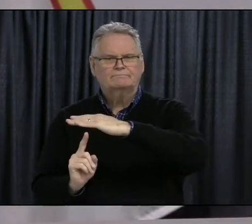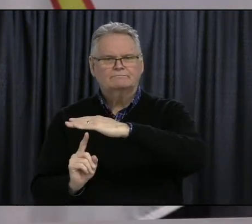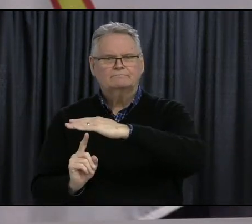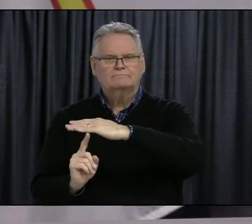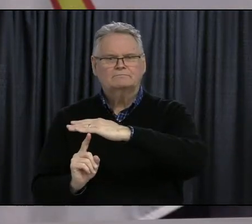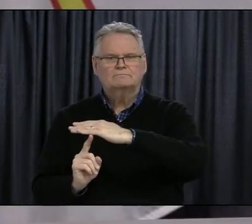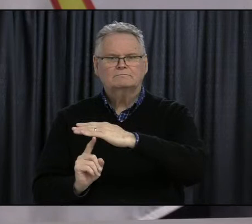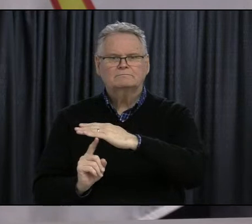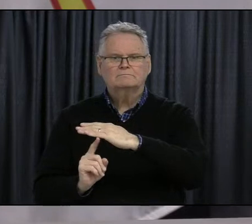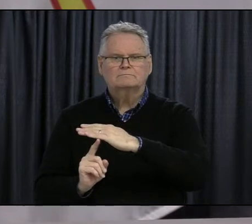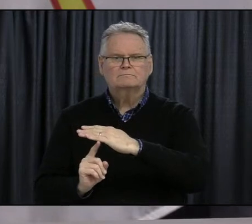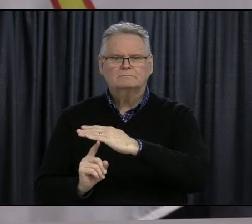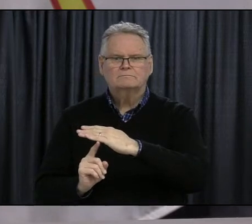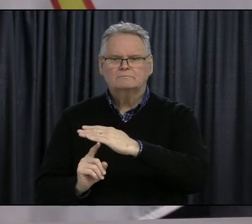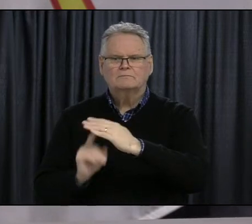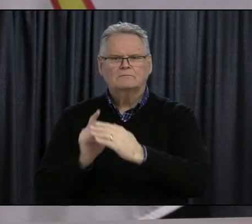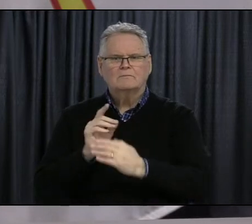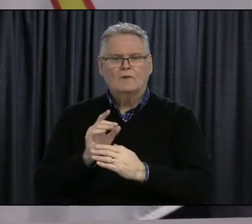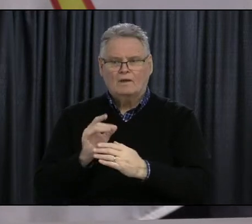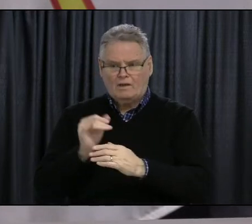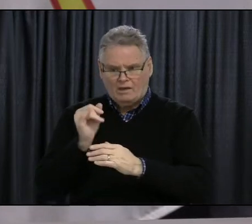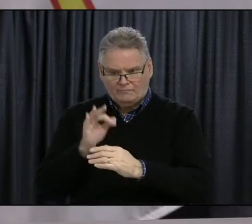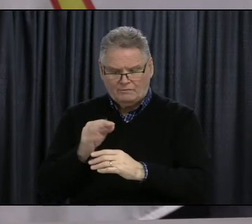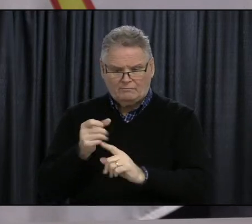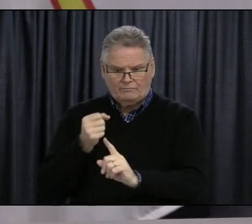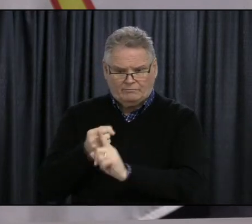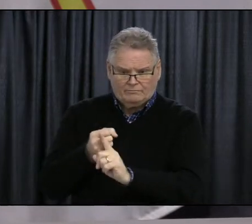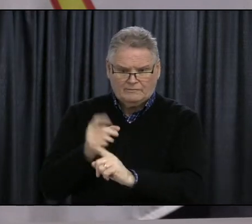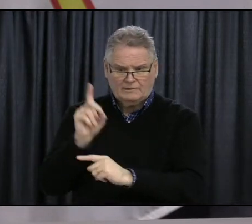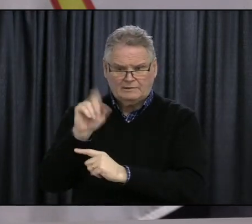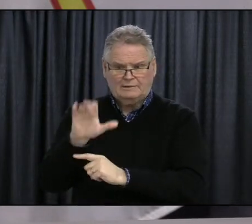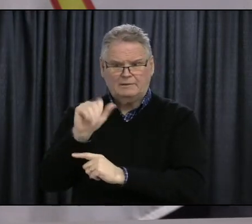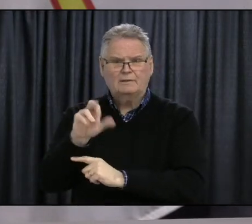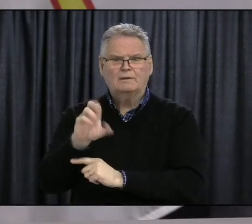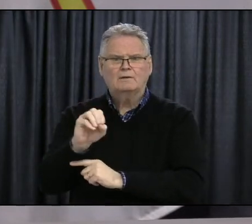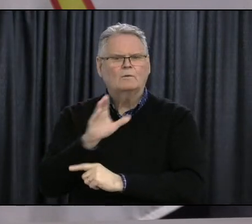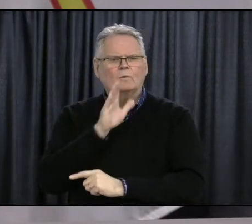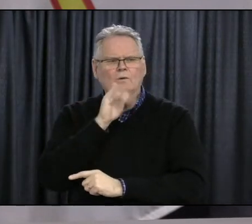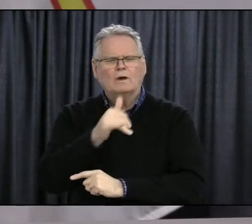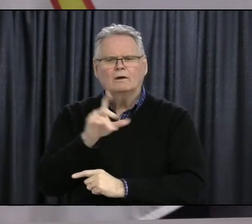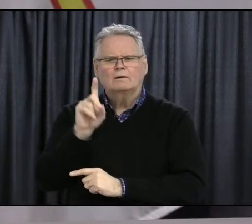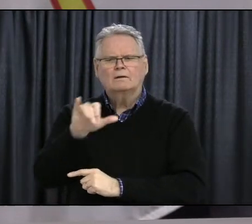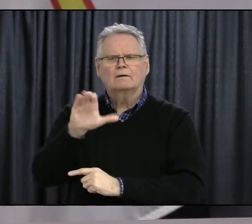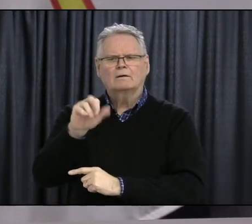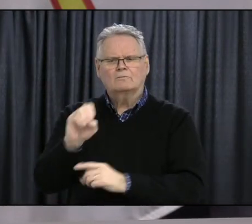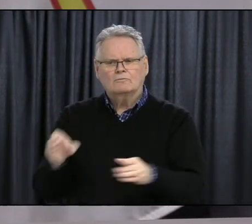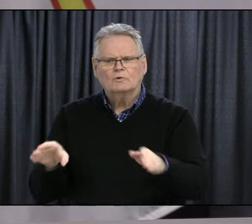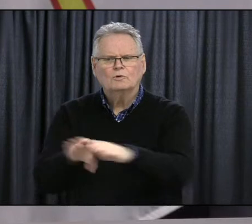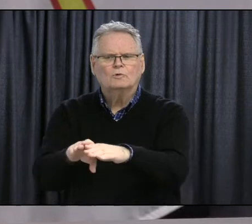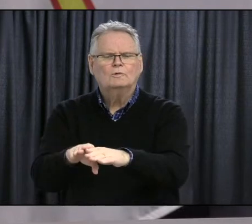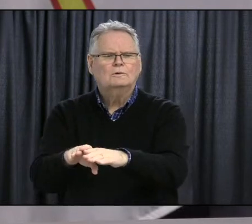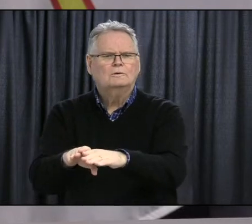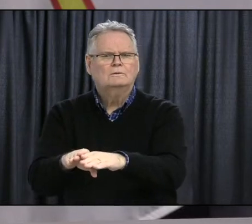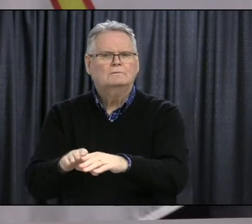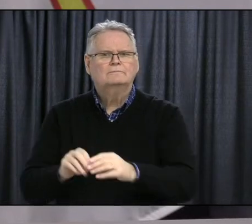So the whole point of instituting cohorts at the beginning of all of this, when school went back, we did the same thing in schools, is so that we